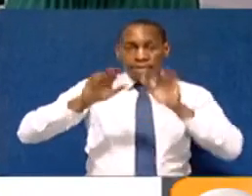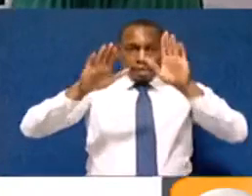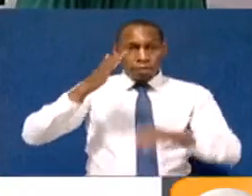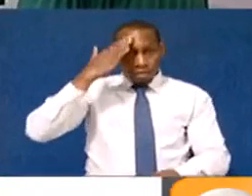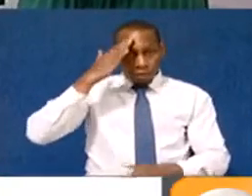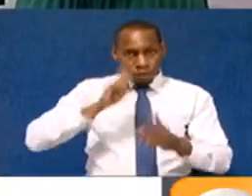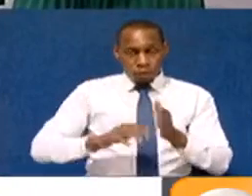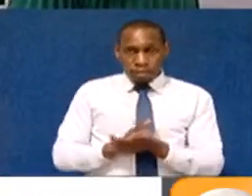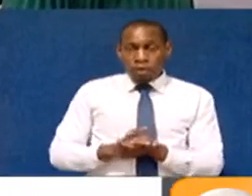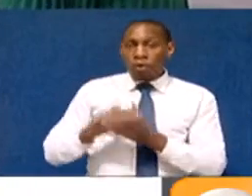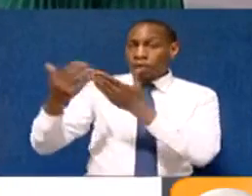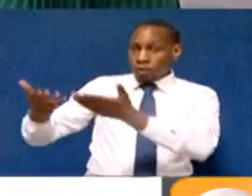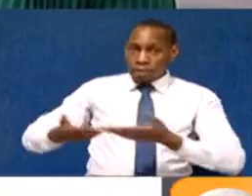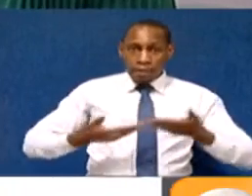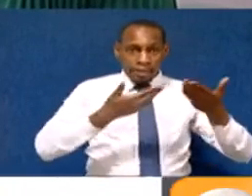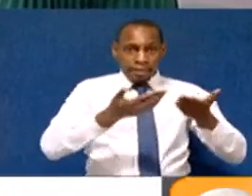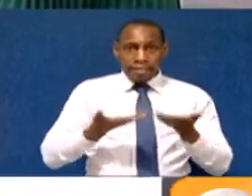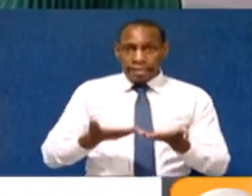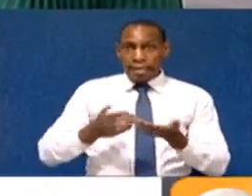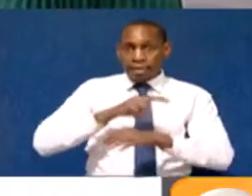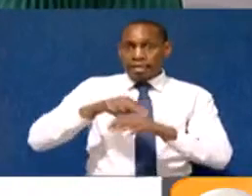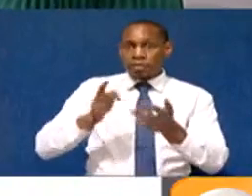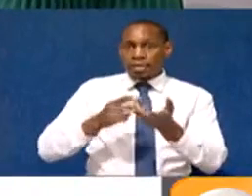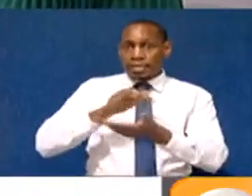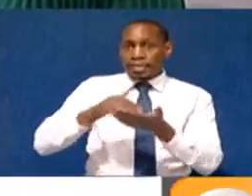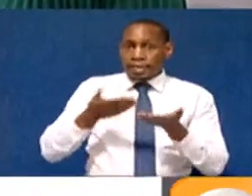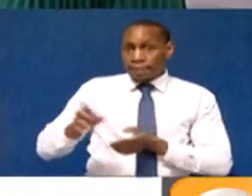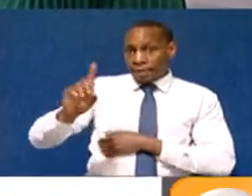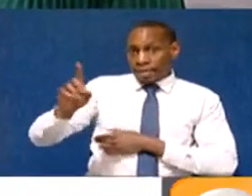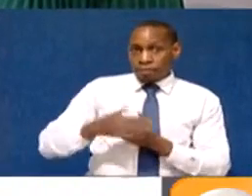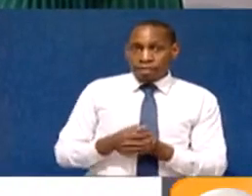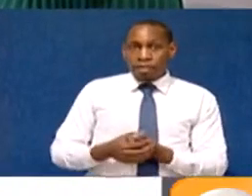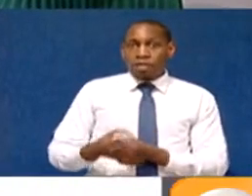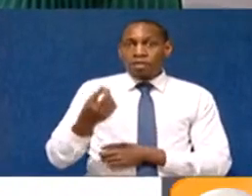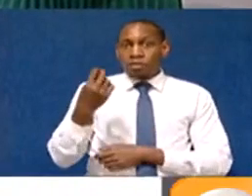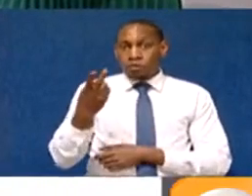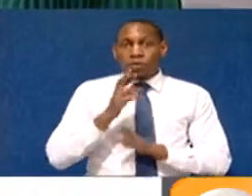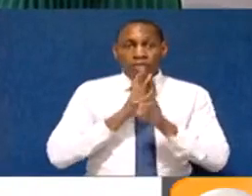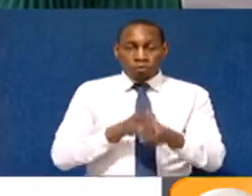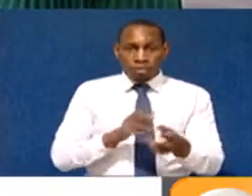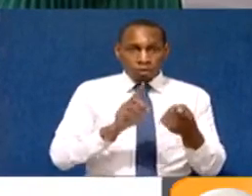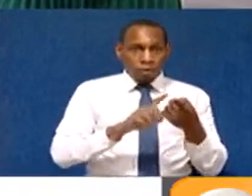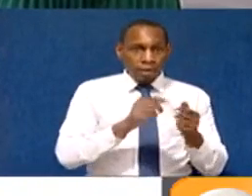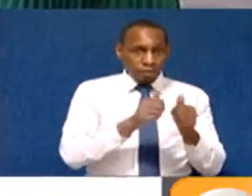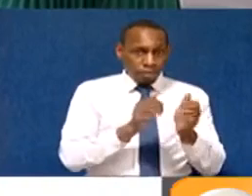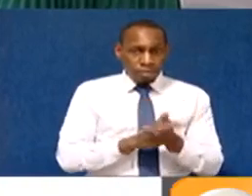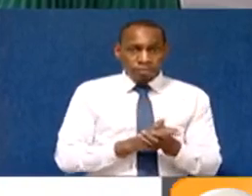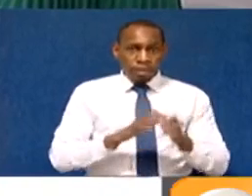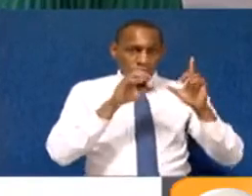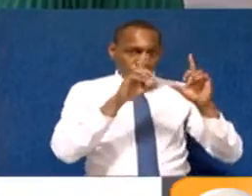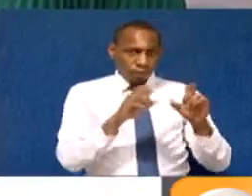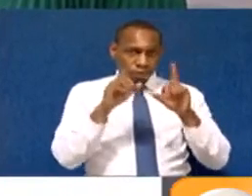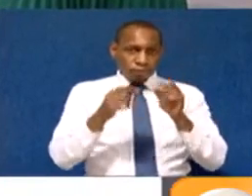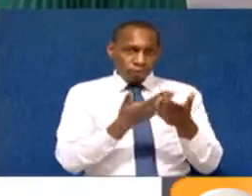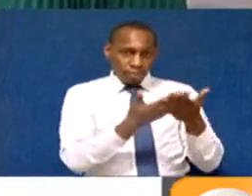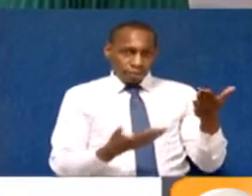this, that they were receiving, here at the National Tallying Center in Nairobi, two types of results. One was the images of